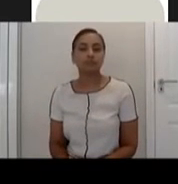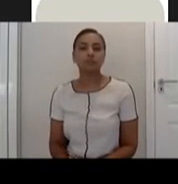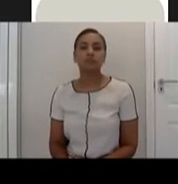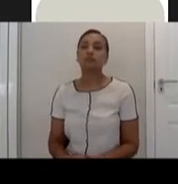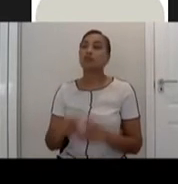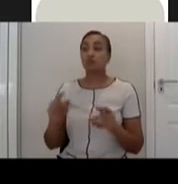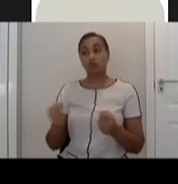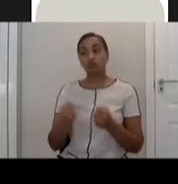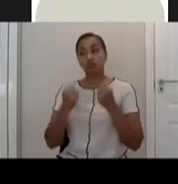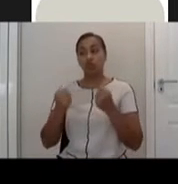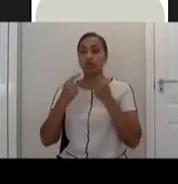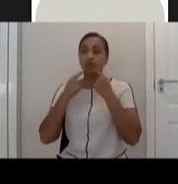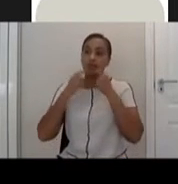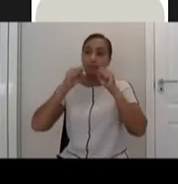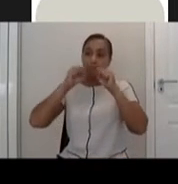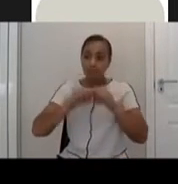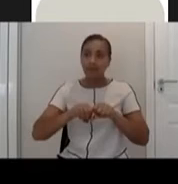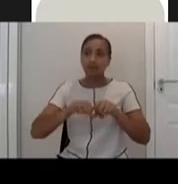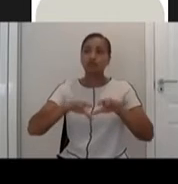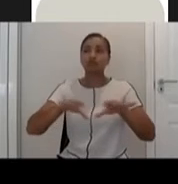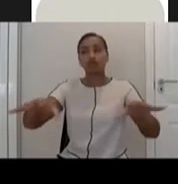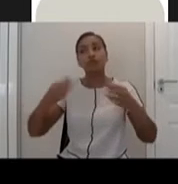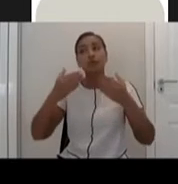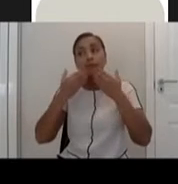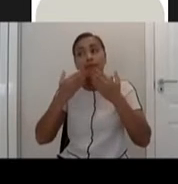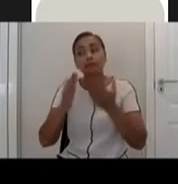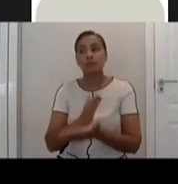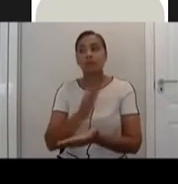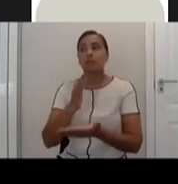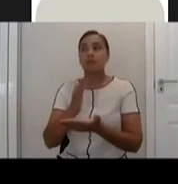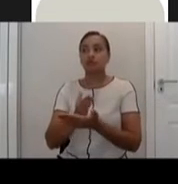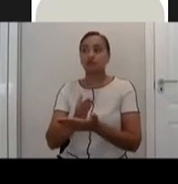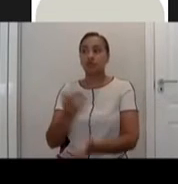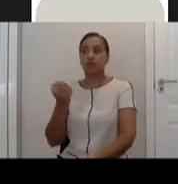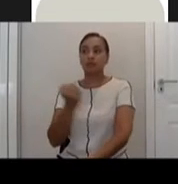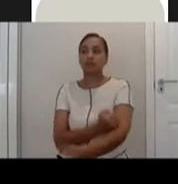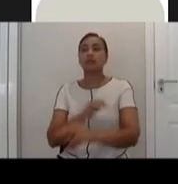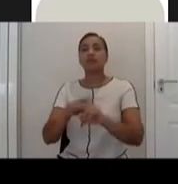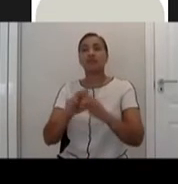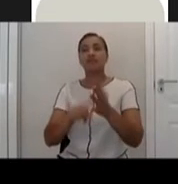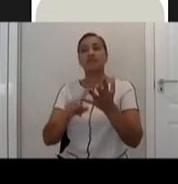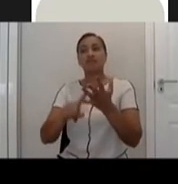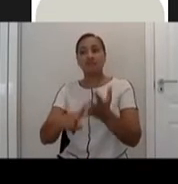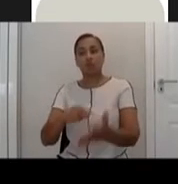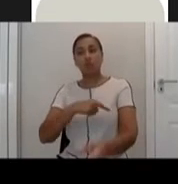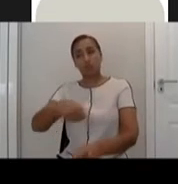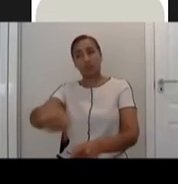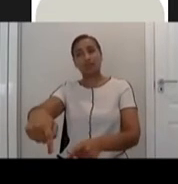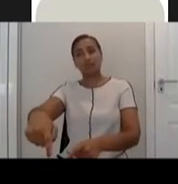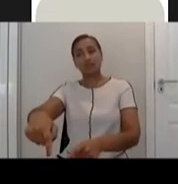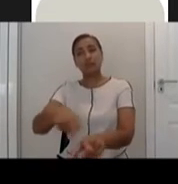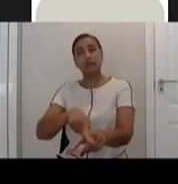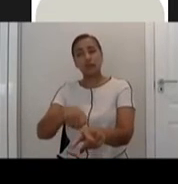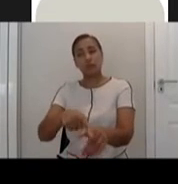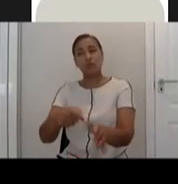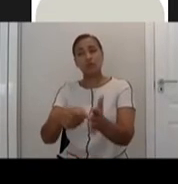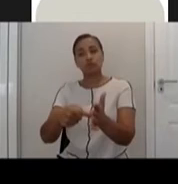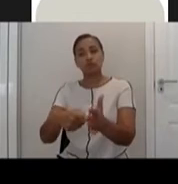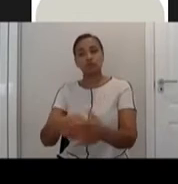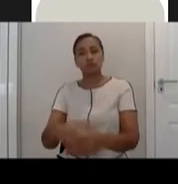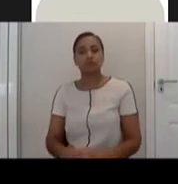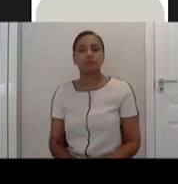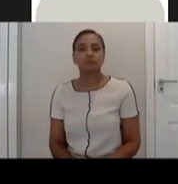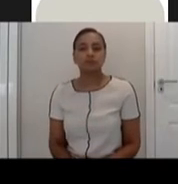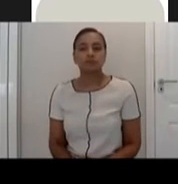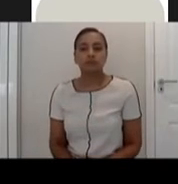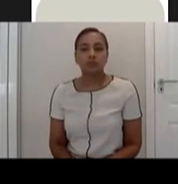to everybody to make sure that they do get their flu vaccination this year. And in terms of